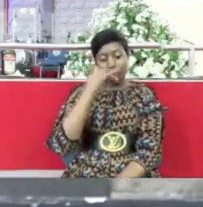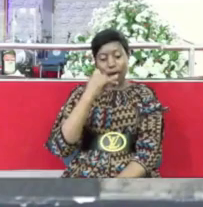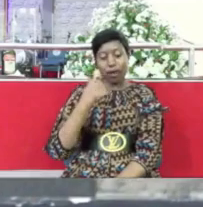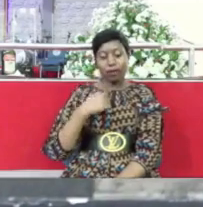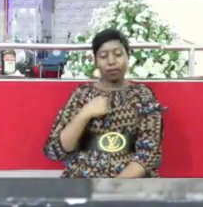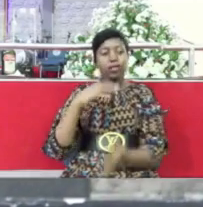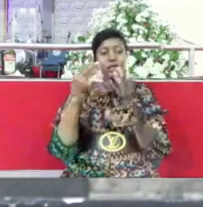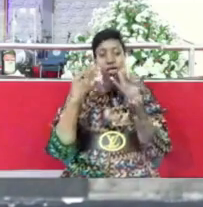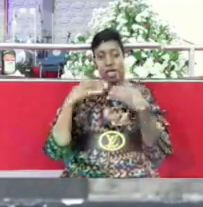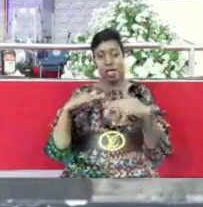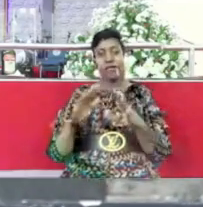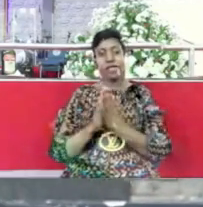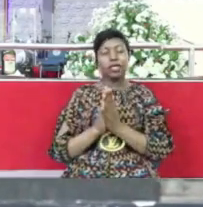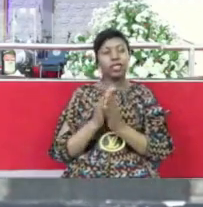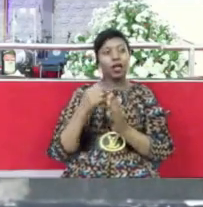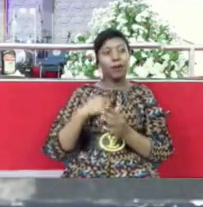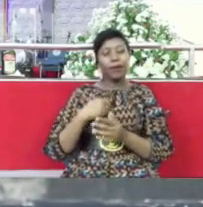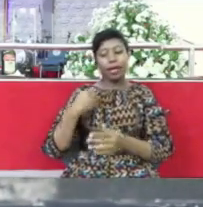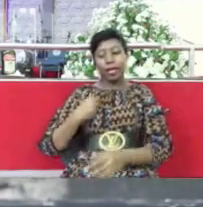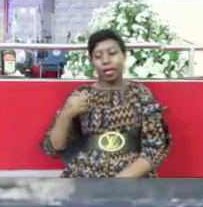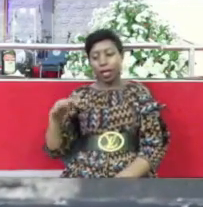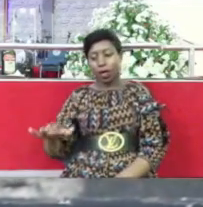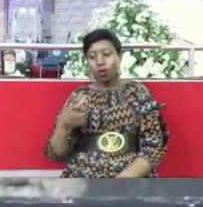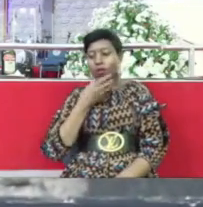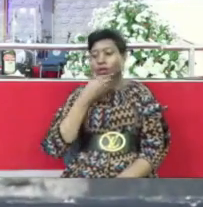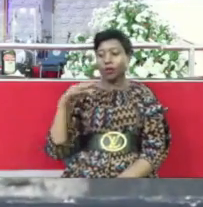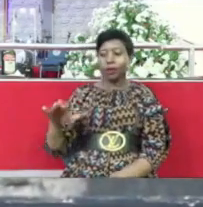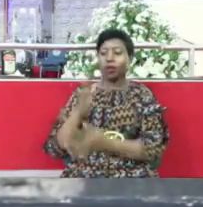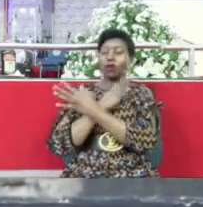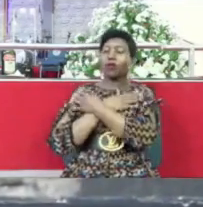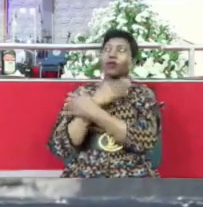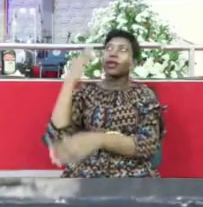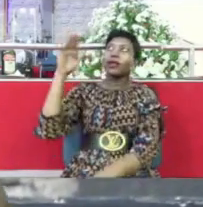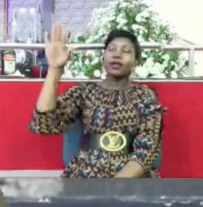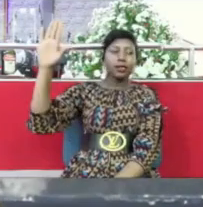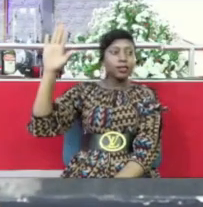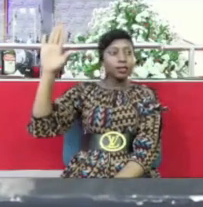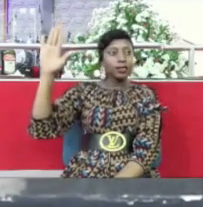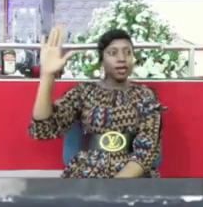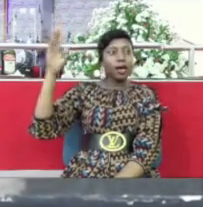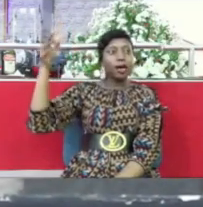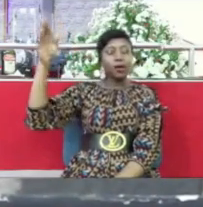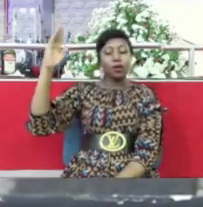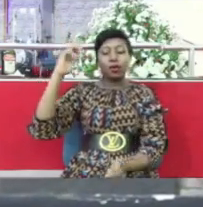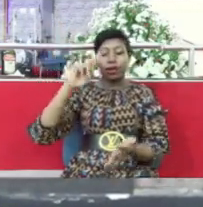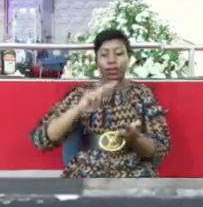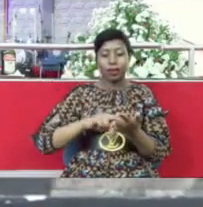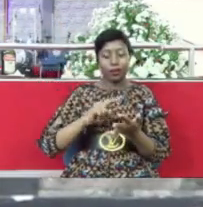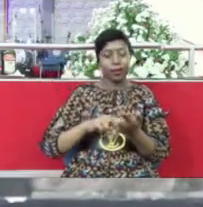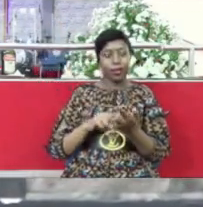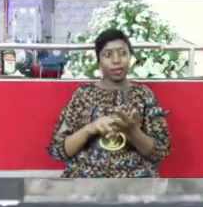sababu nimechaguliwa. I am a son or a daughter of his friend. Mimi ni mwana wa rafiki yake. And he's repeating. Na anarejelea. He has taken